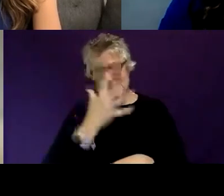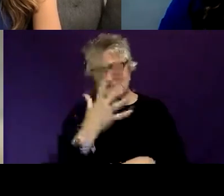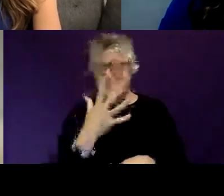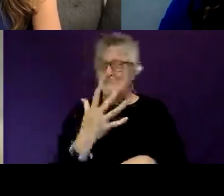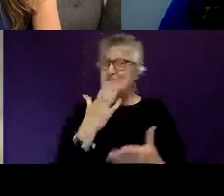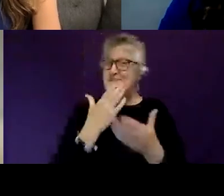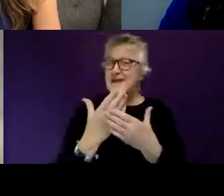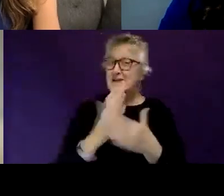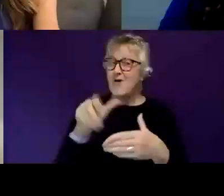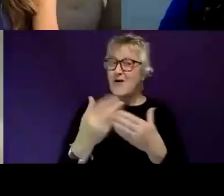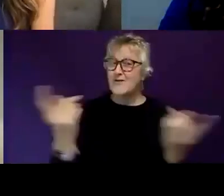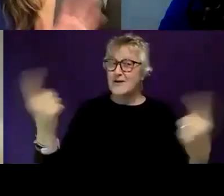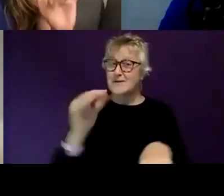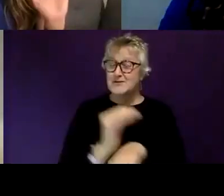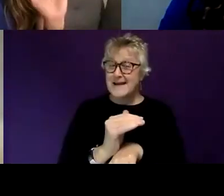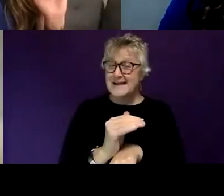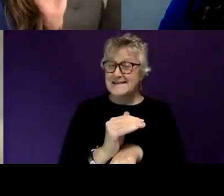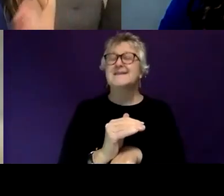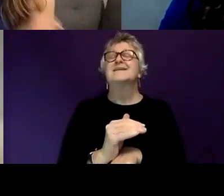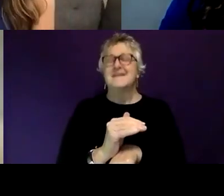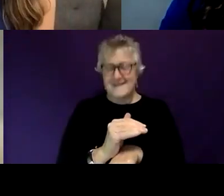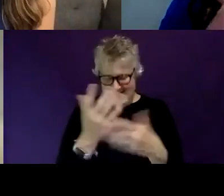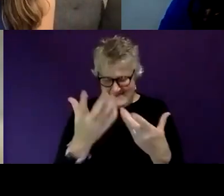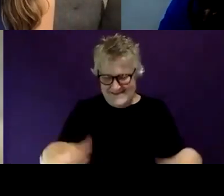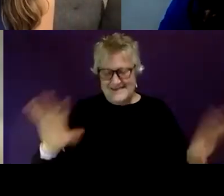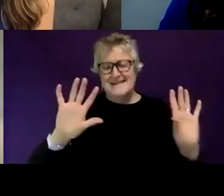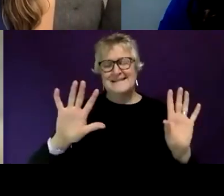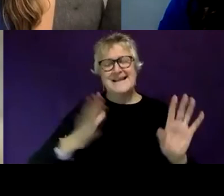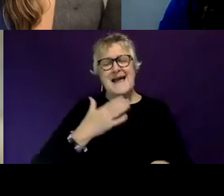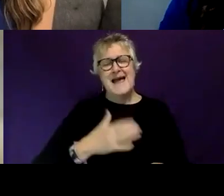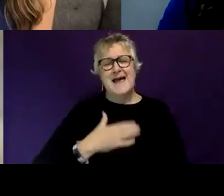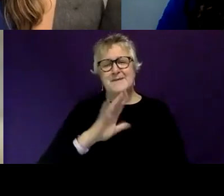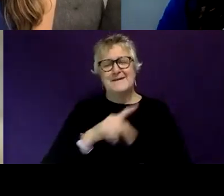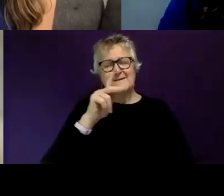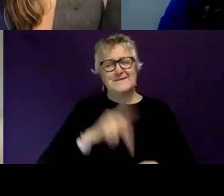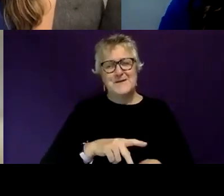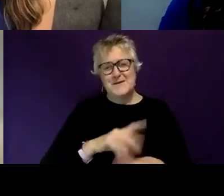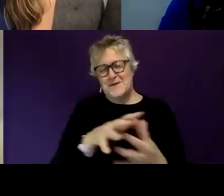it a night. Happy Filipino-American History Month. Thank you. Thank you so much.